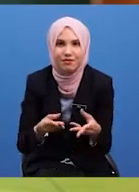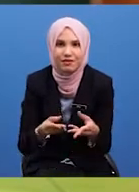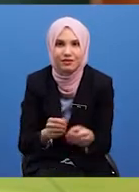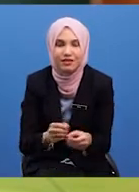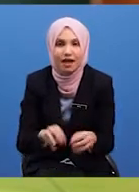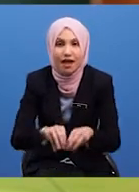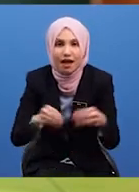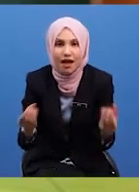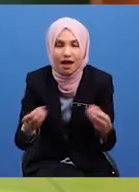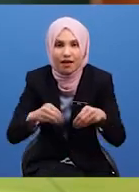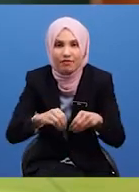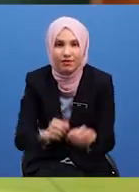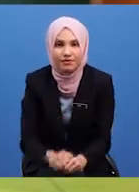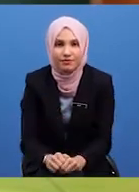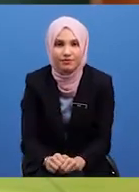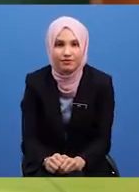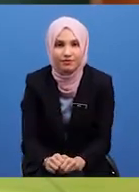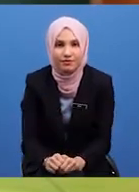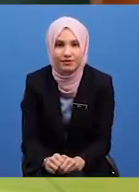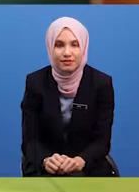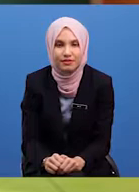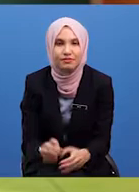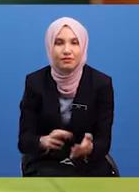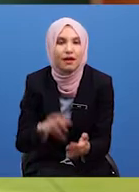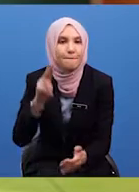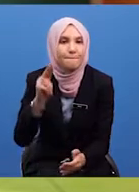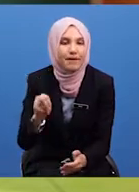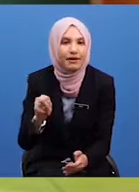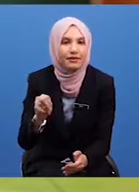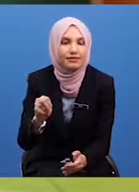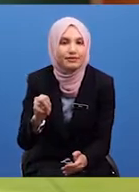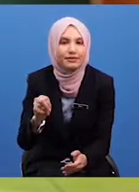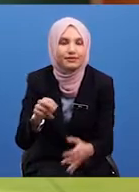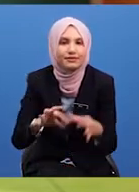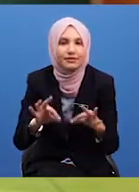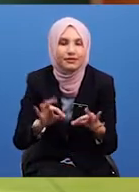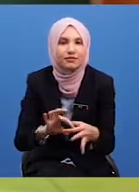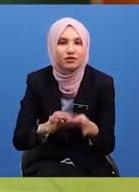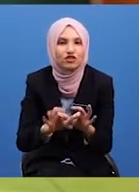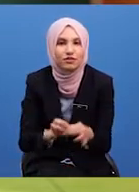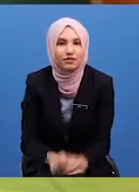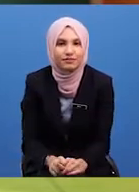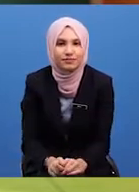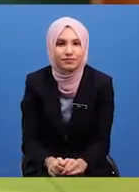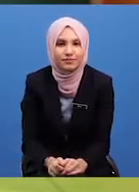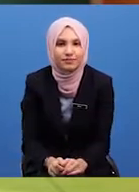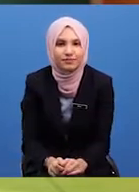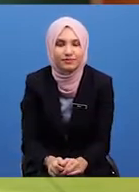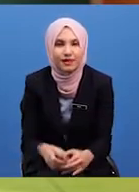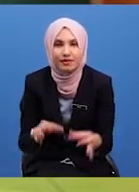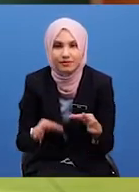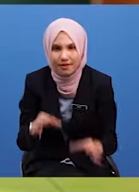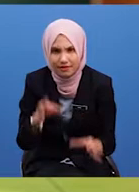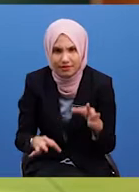event. This is important as we must cite the event from the story to justify the